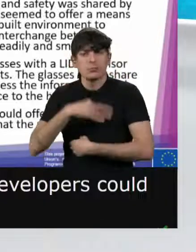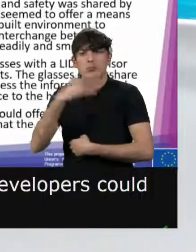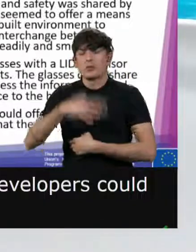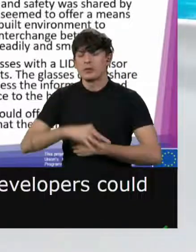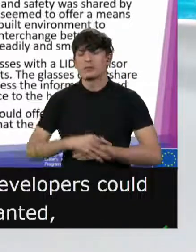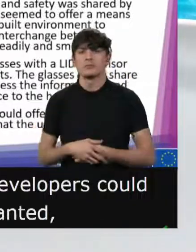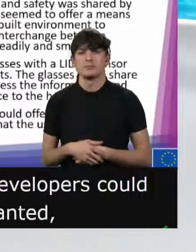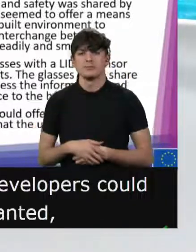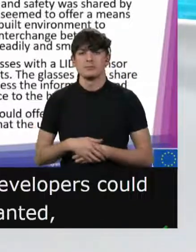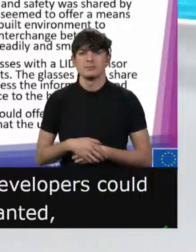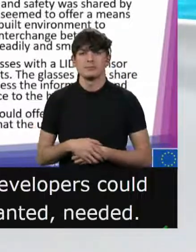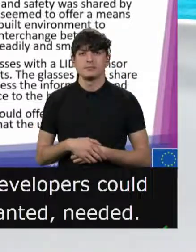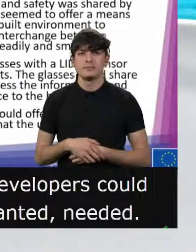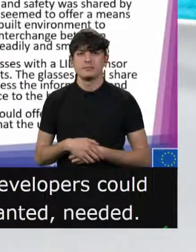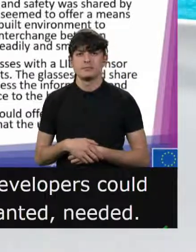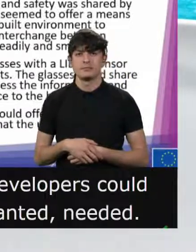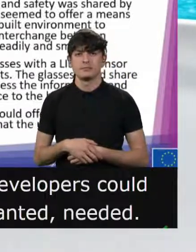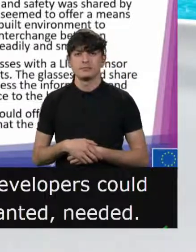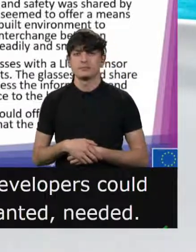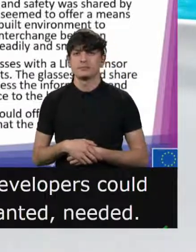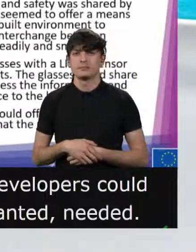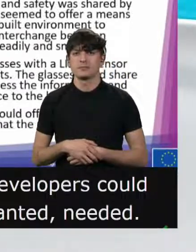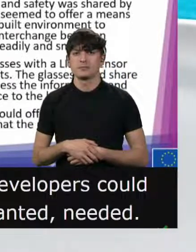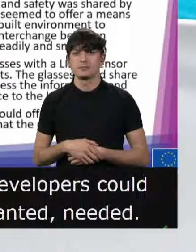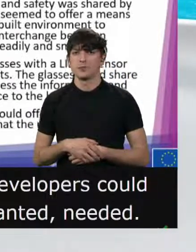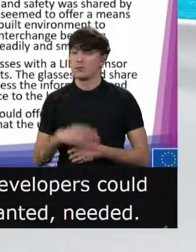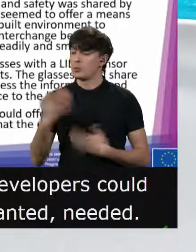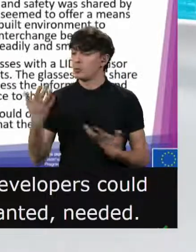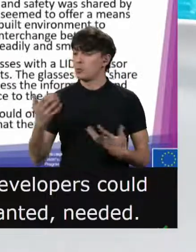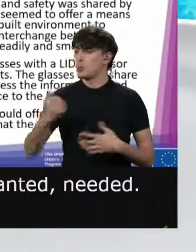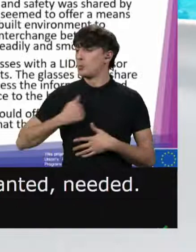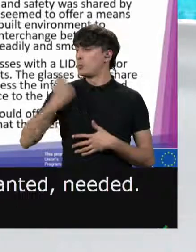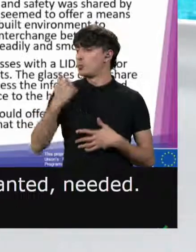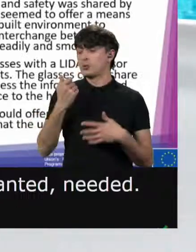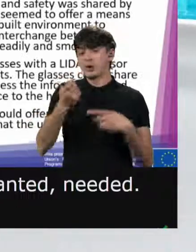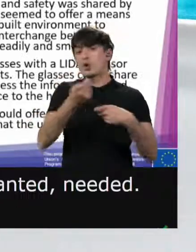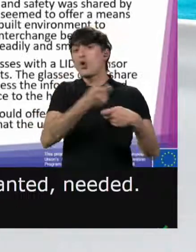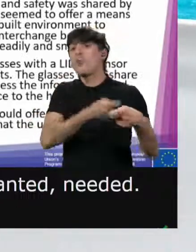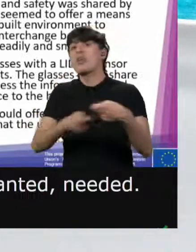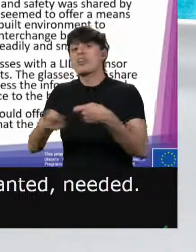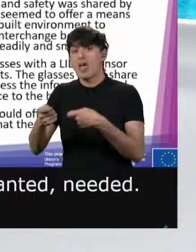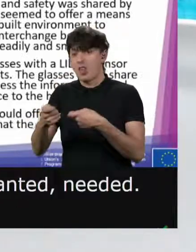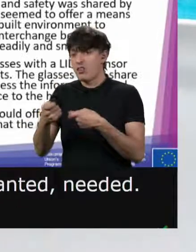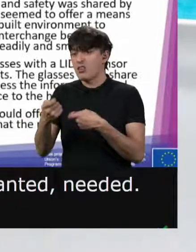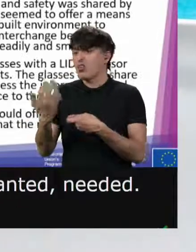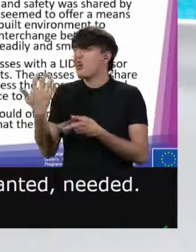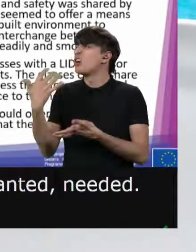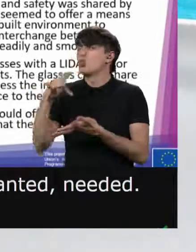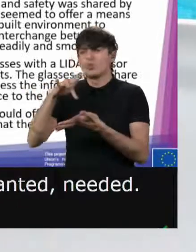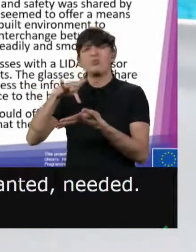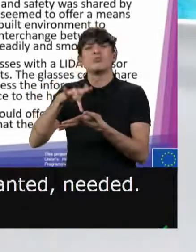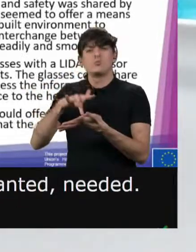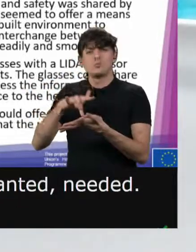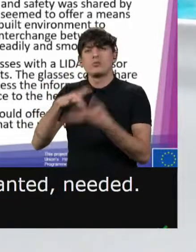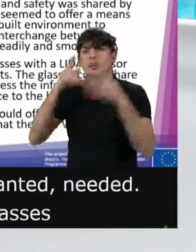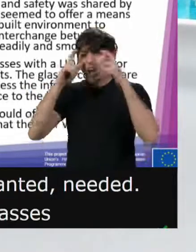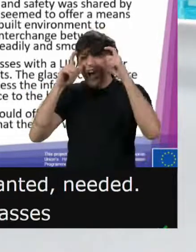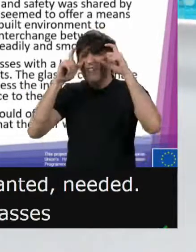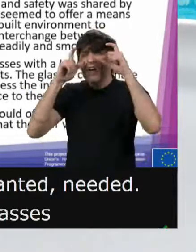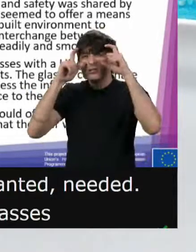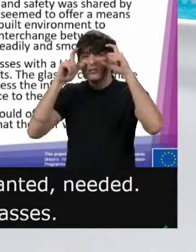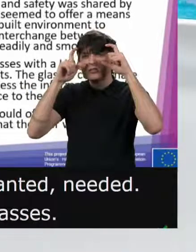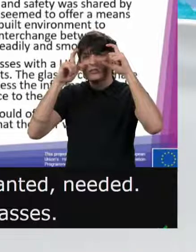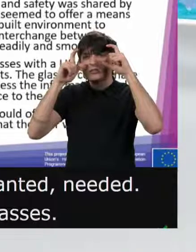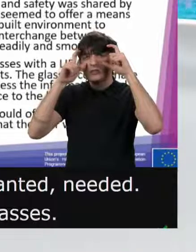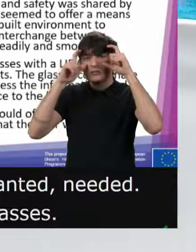was a commercial opportunity behind these glasses. Again, you could see how this could link